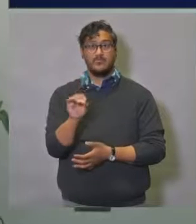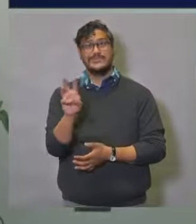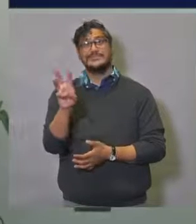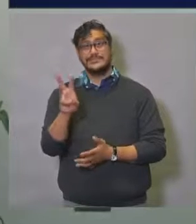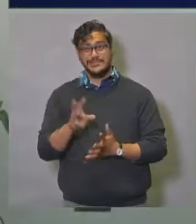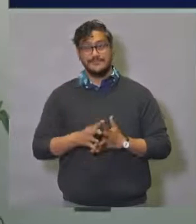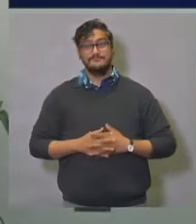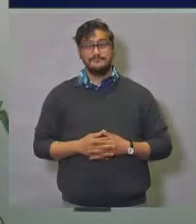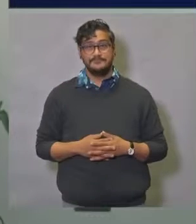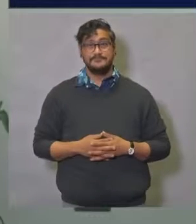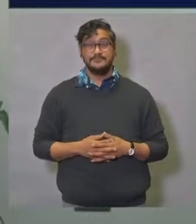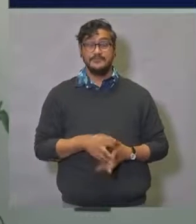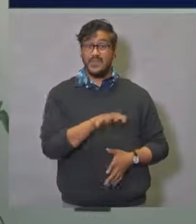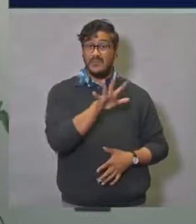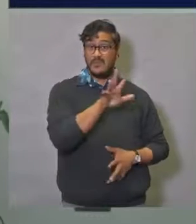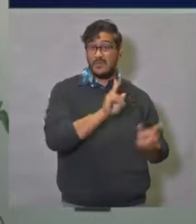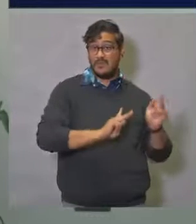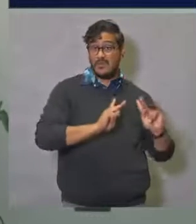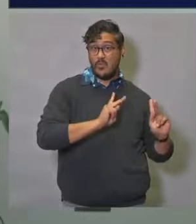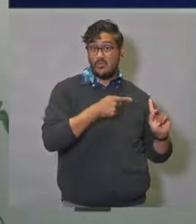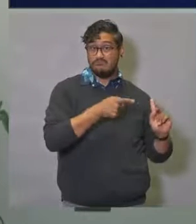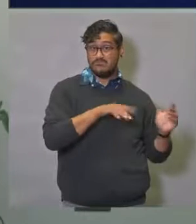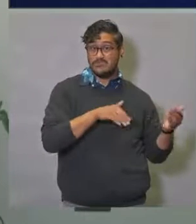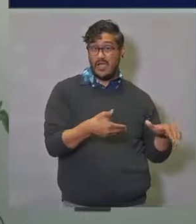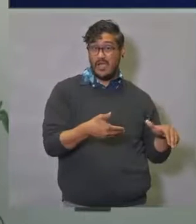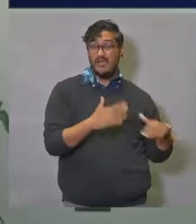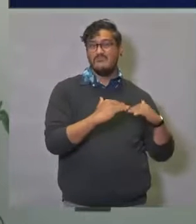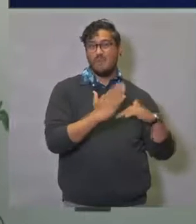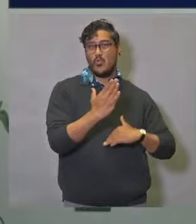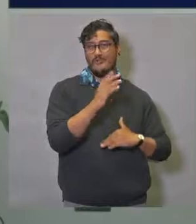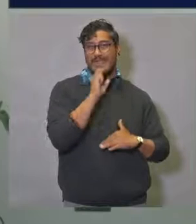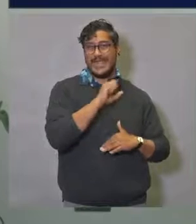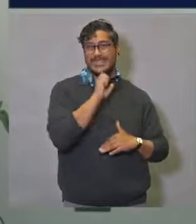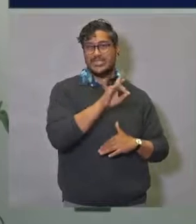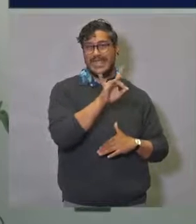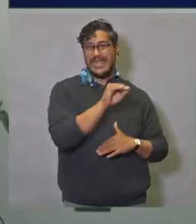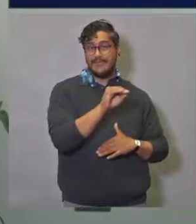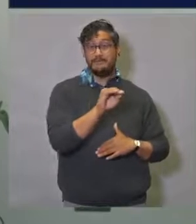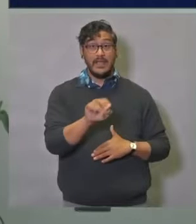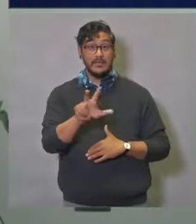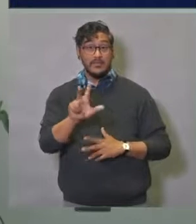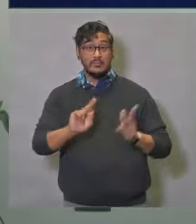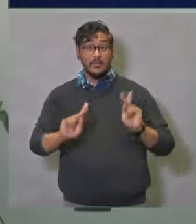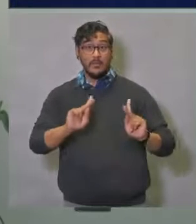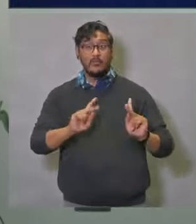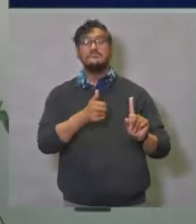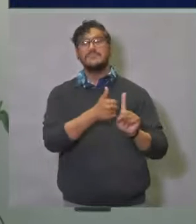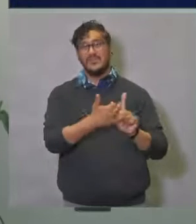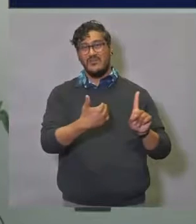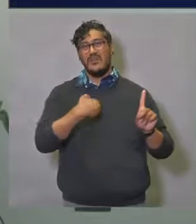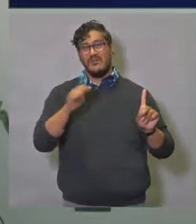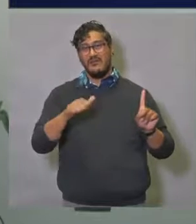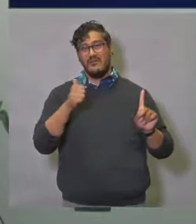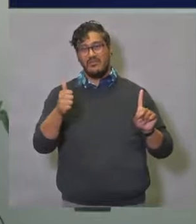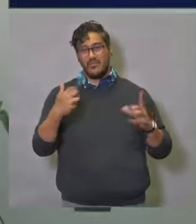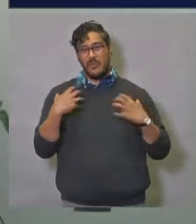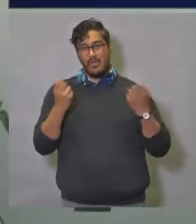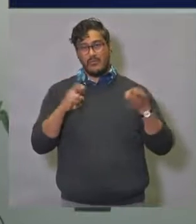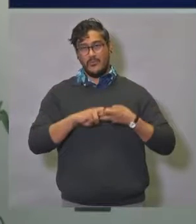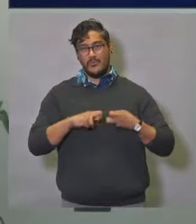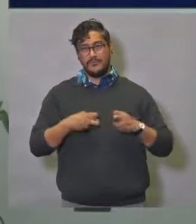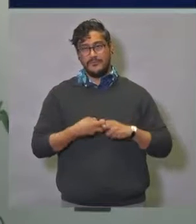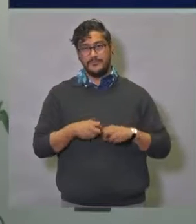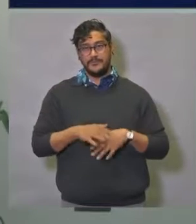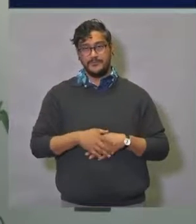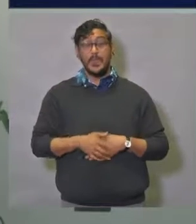22,806. 5 people who died are over the age of 80, and 3 people in this age group had underlying health conditions. 1 person